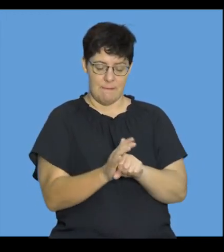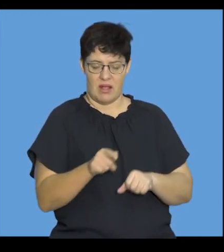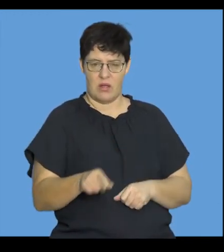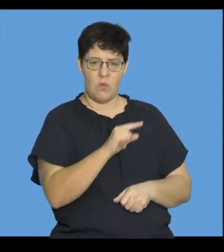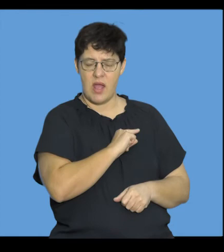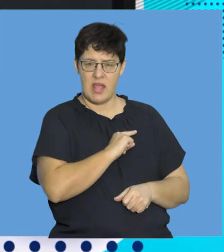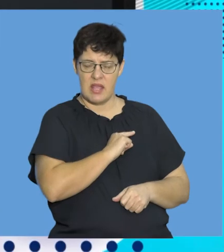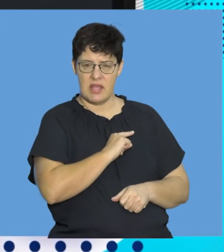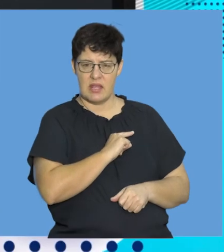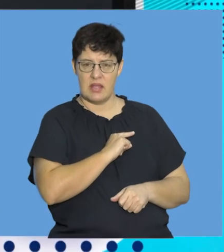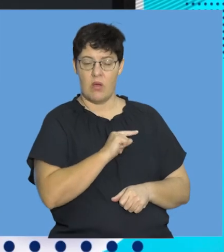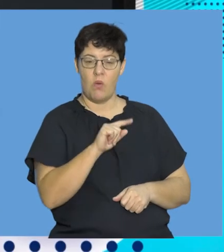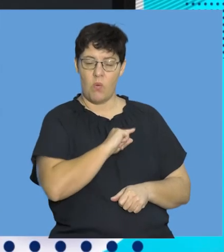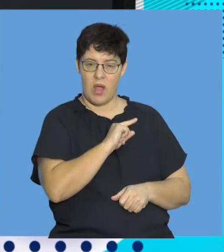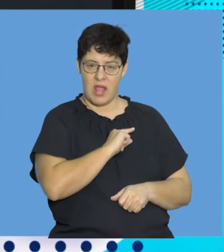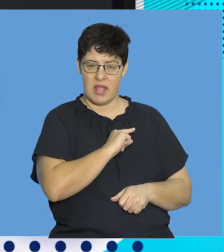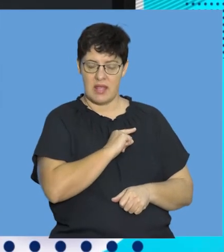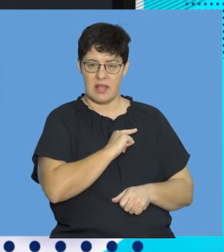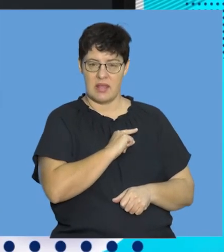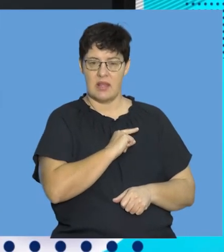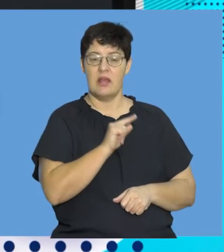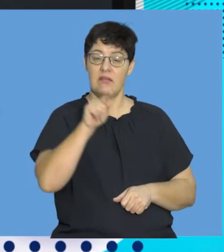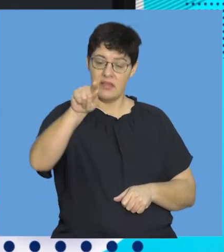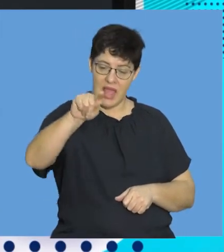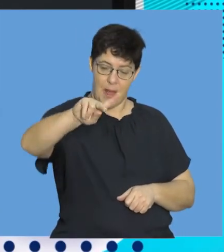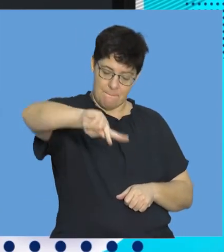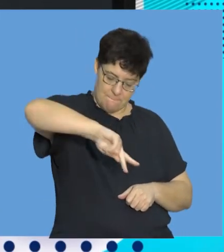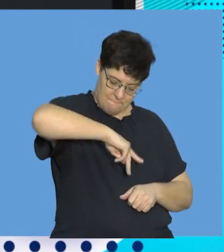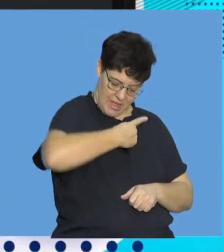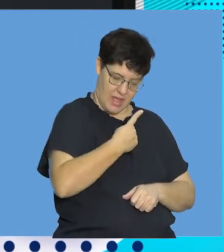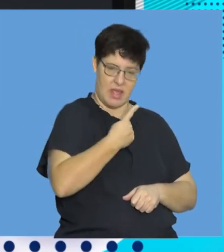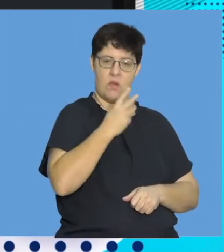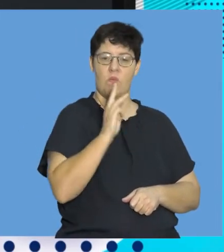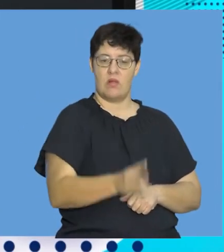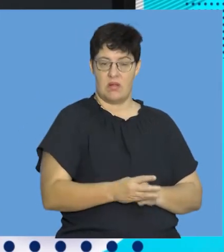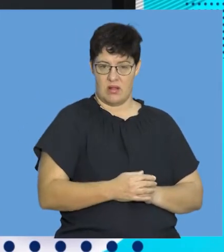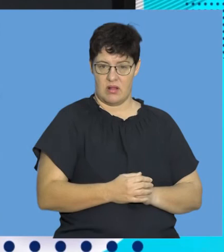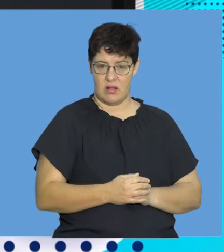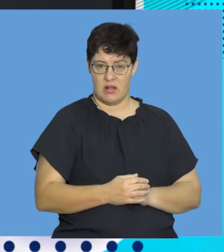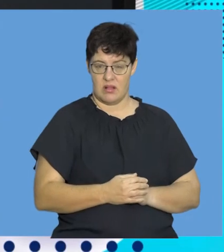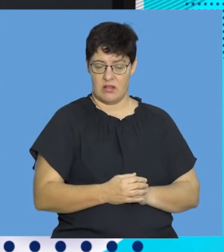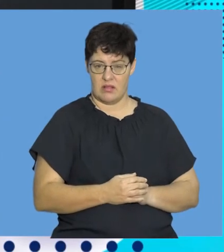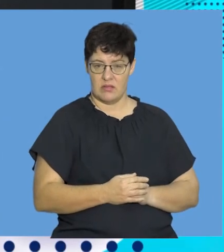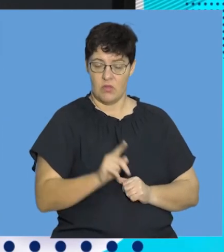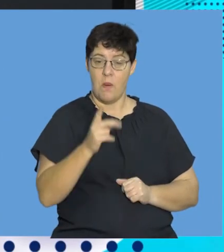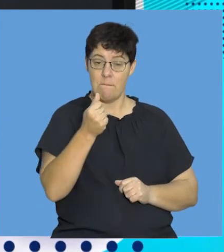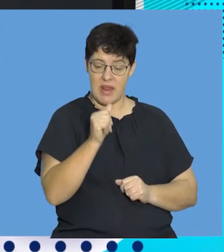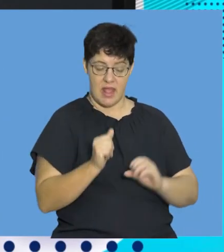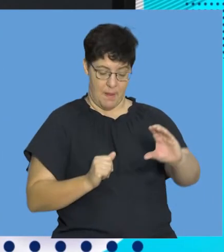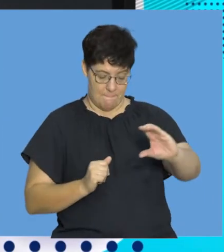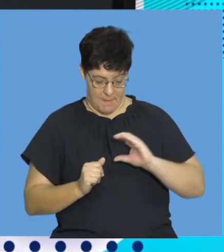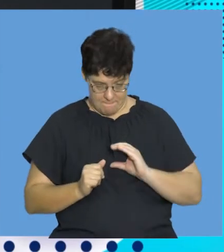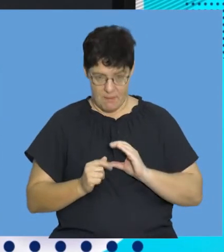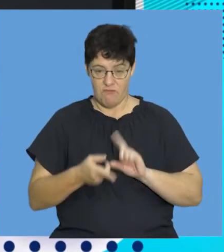evident from the fact that your debtors are going to pay you at some stage or the other. And so you're going to be